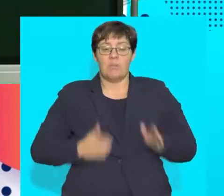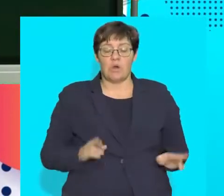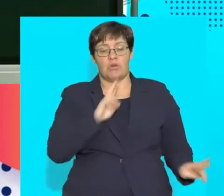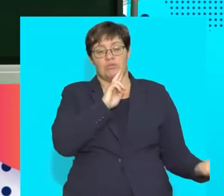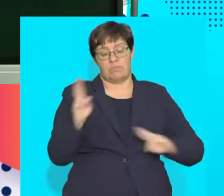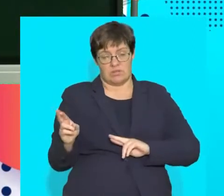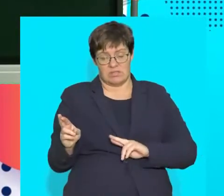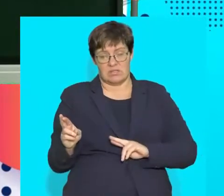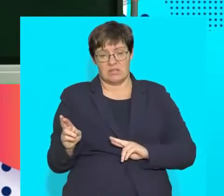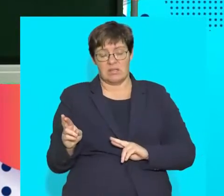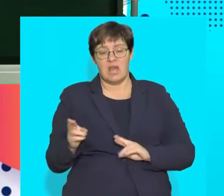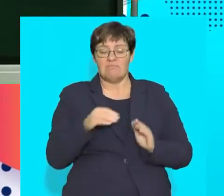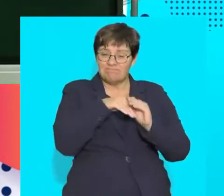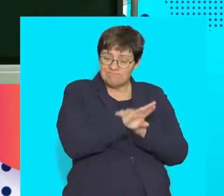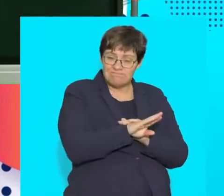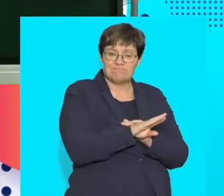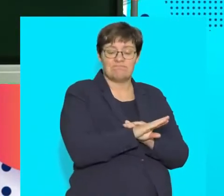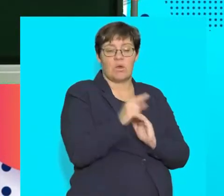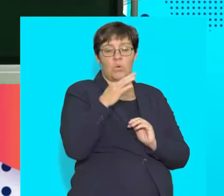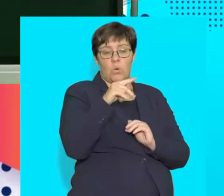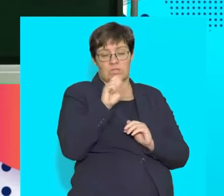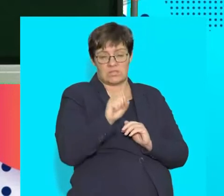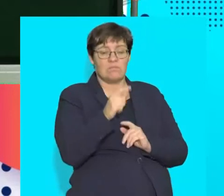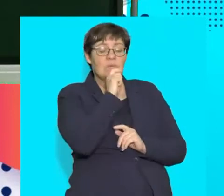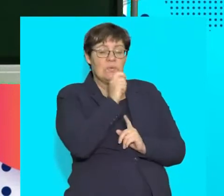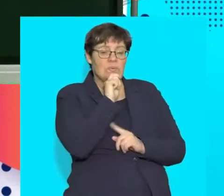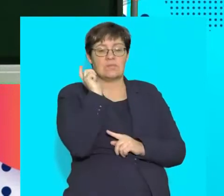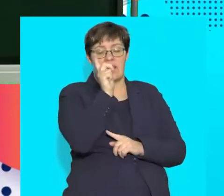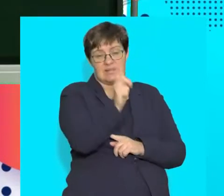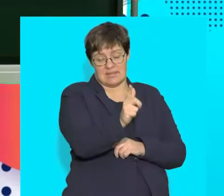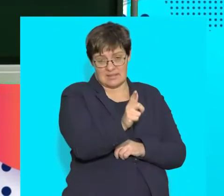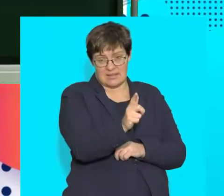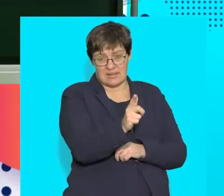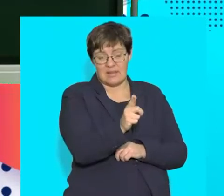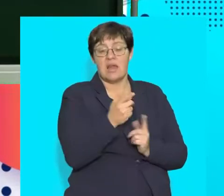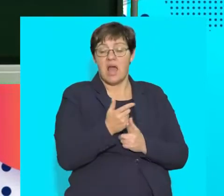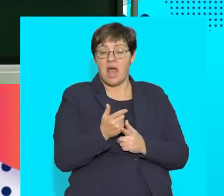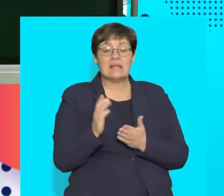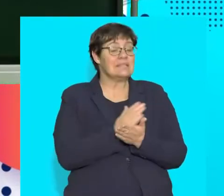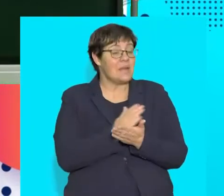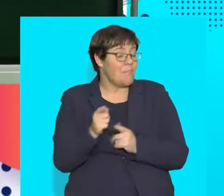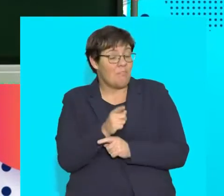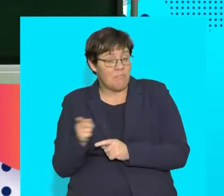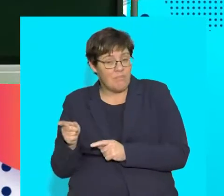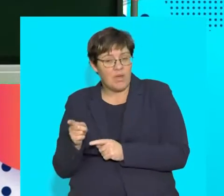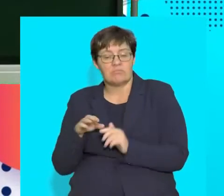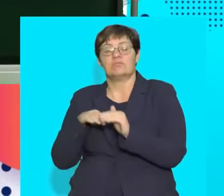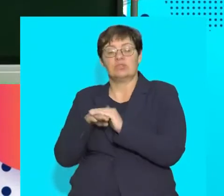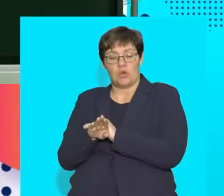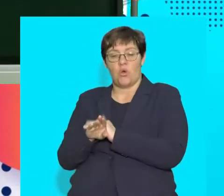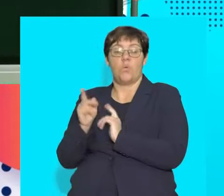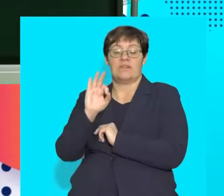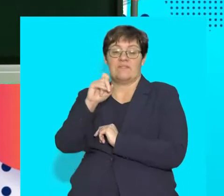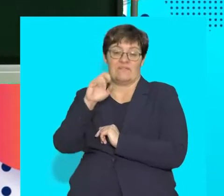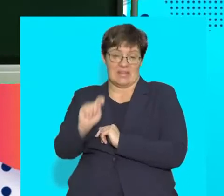The body responds to that and stores that excess glucose to be used later as glycogen, and in some instances